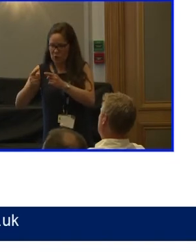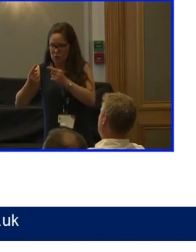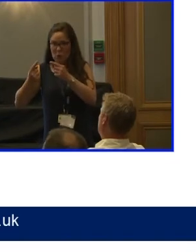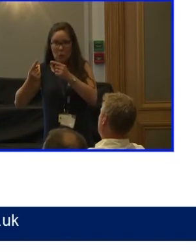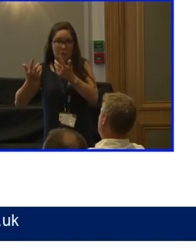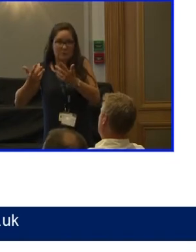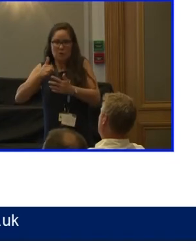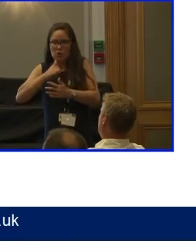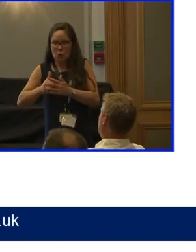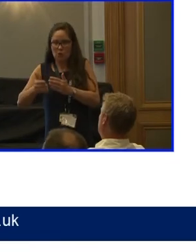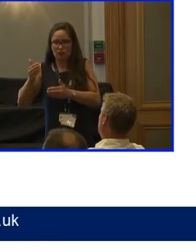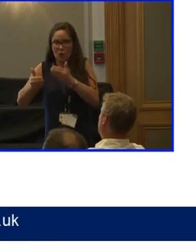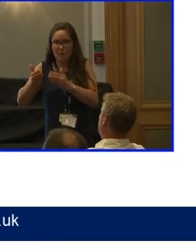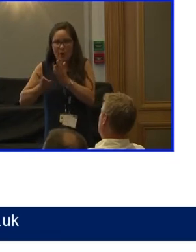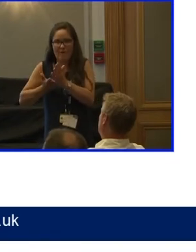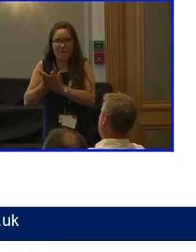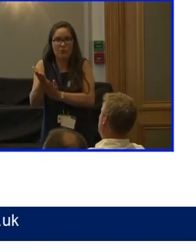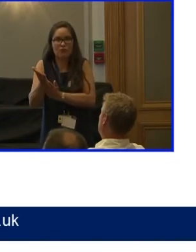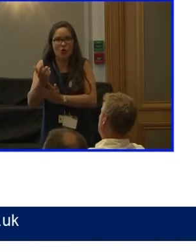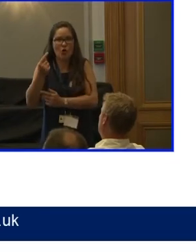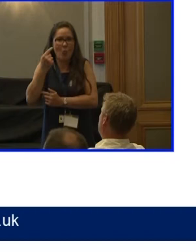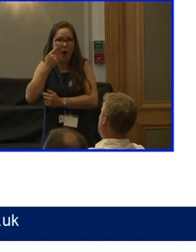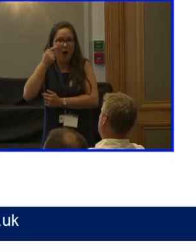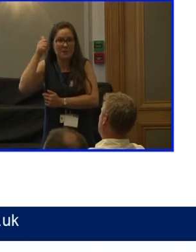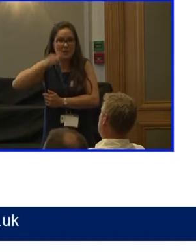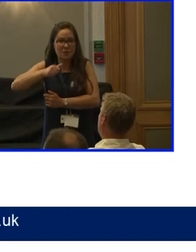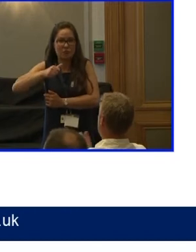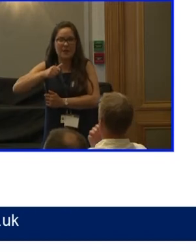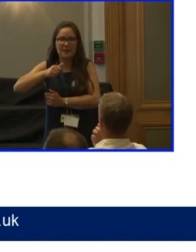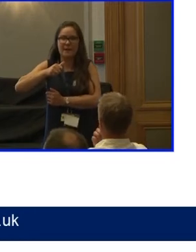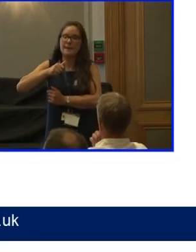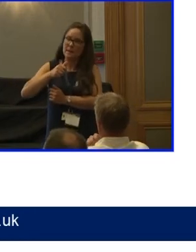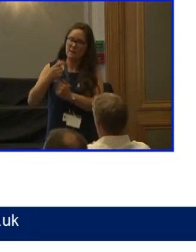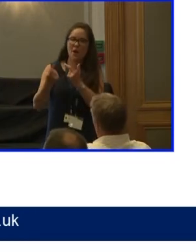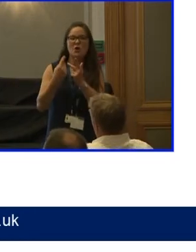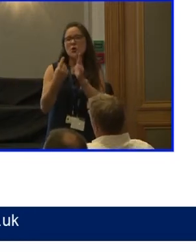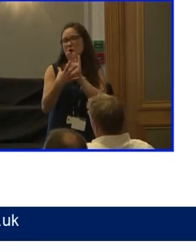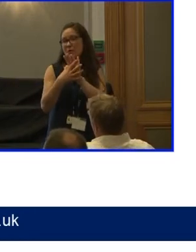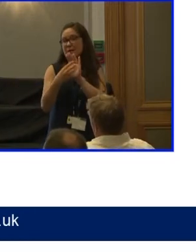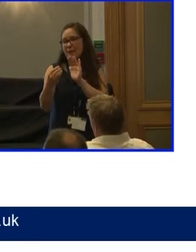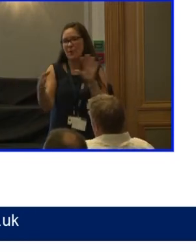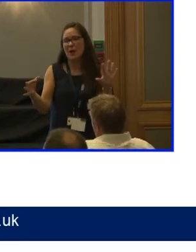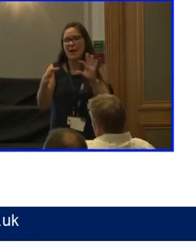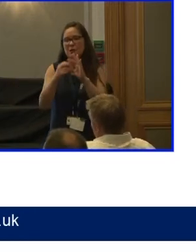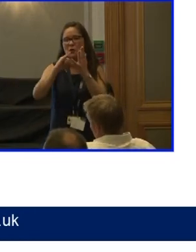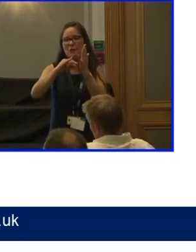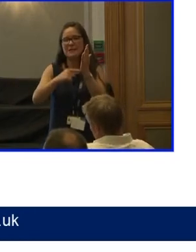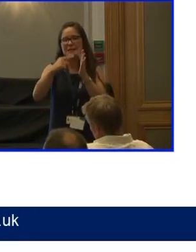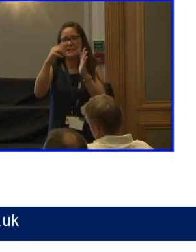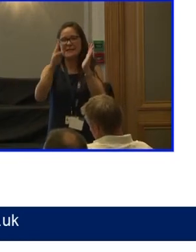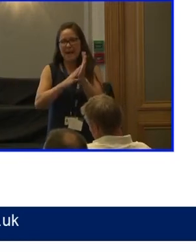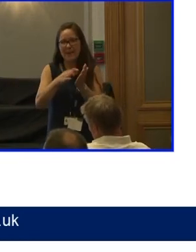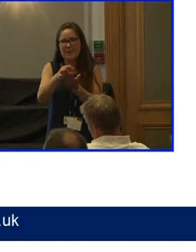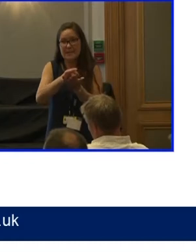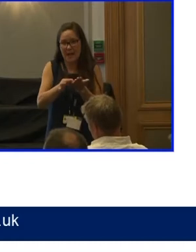surgery and delivery of those treatments. Another example in treatment delivery is related to stem cells. And while it was initially